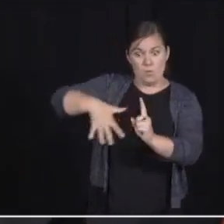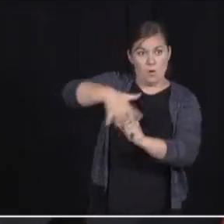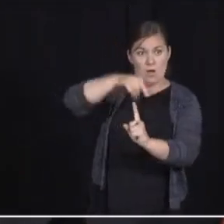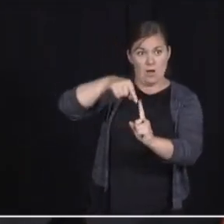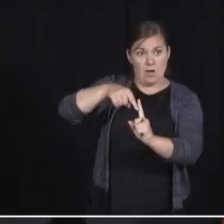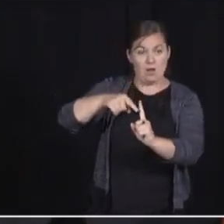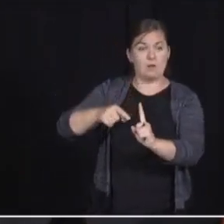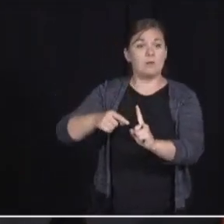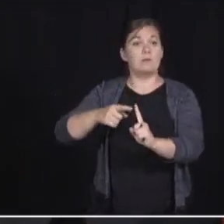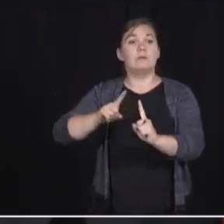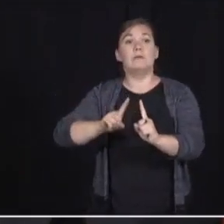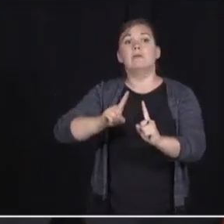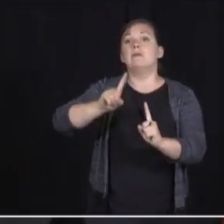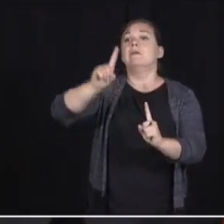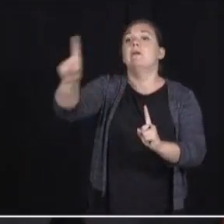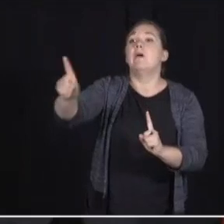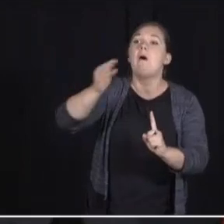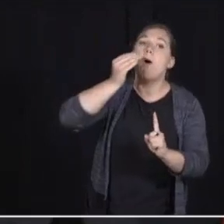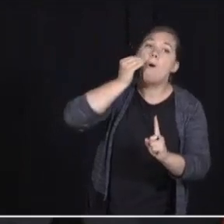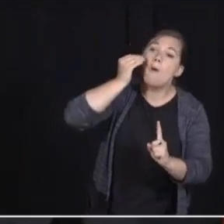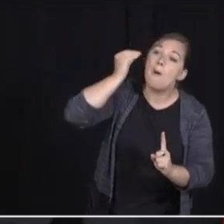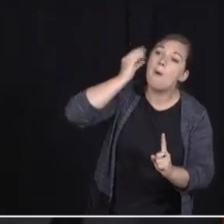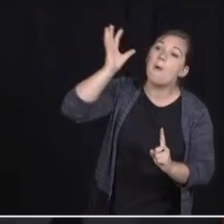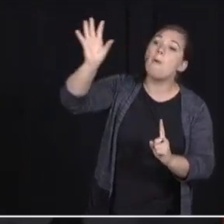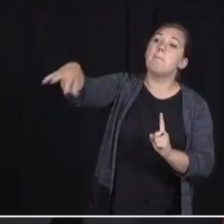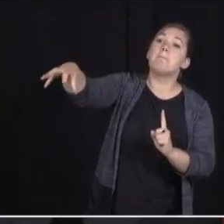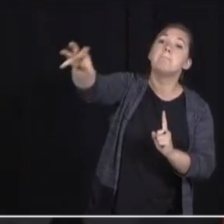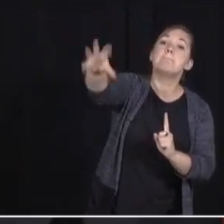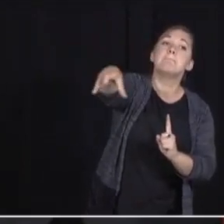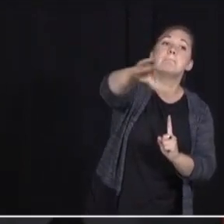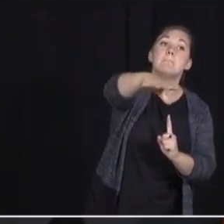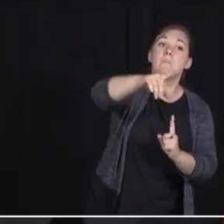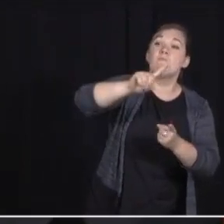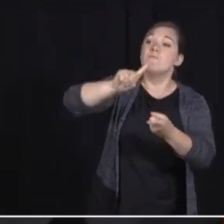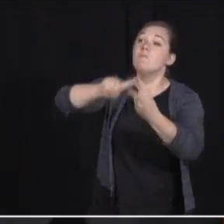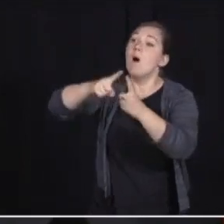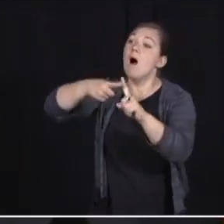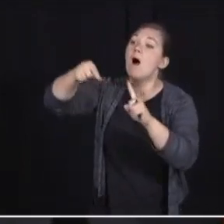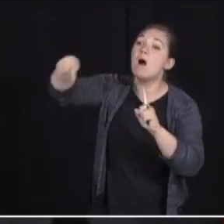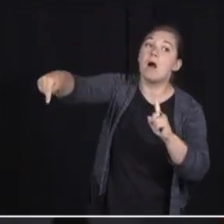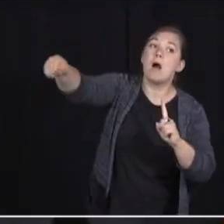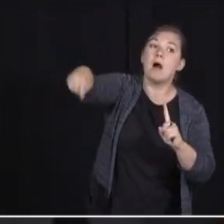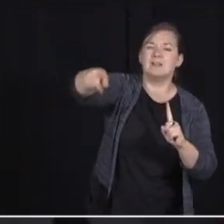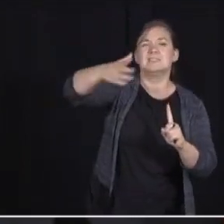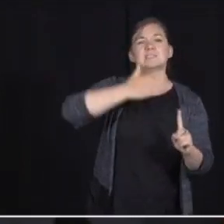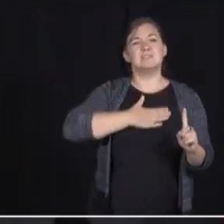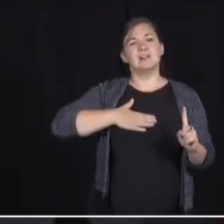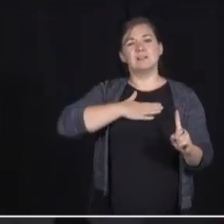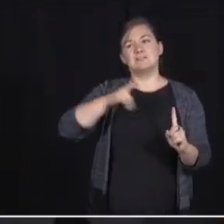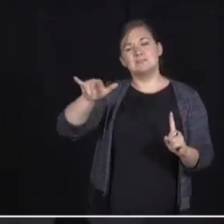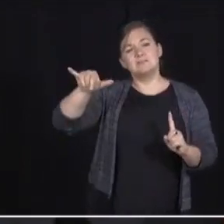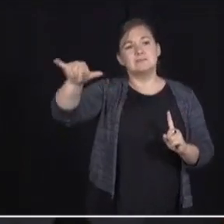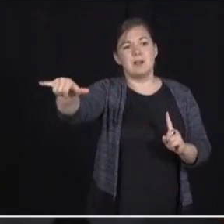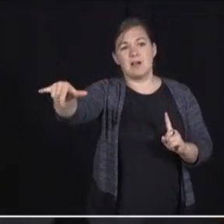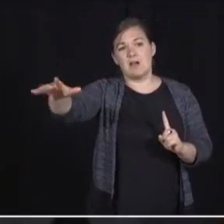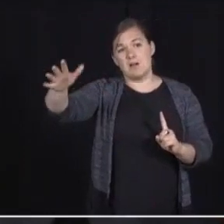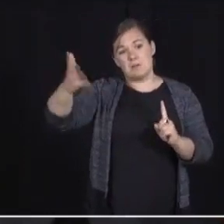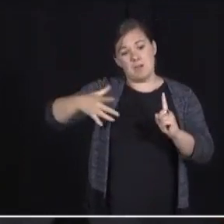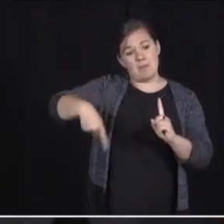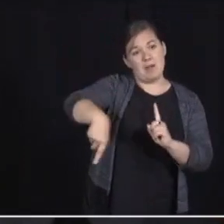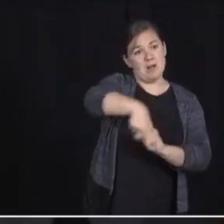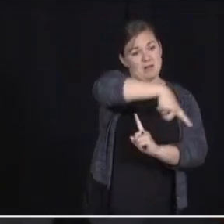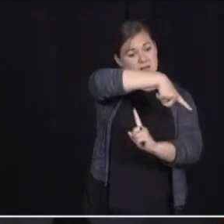close friends, people they were around a lot, we would be asking them to stay at home, possibly the whole class, depending how close the class